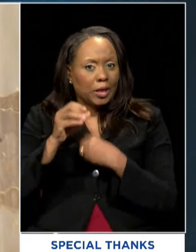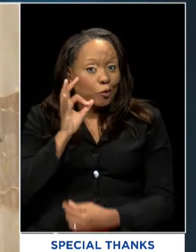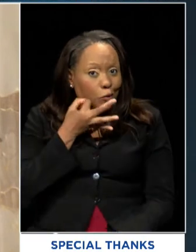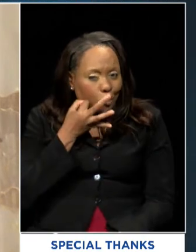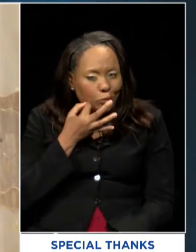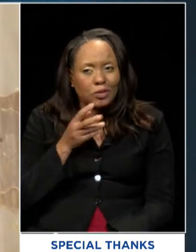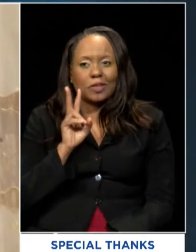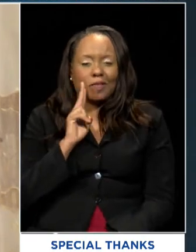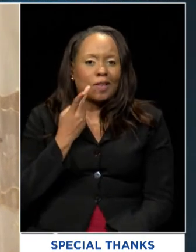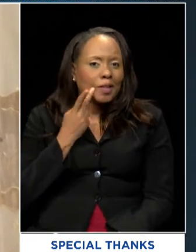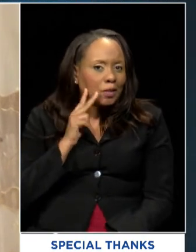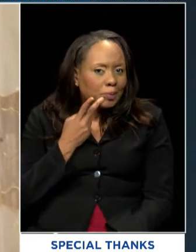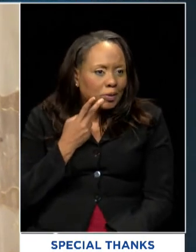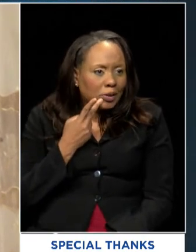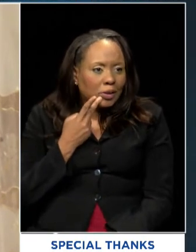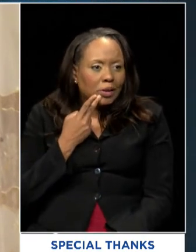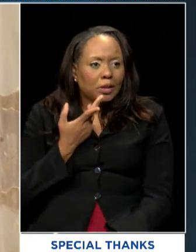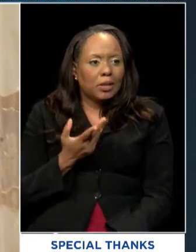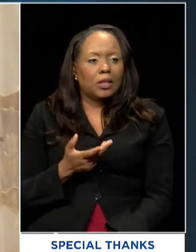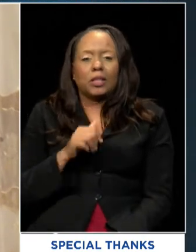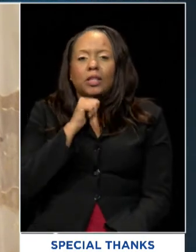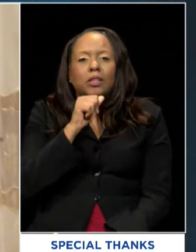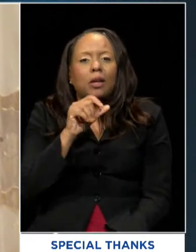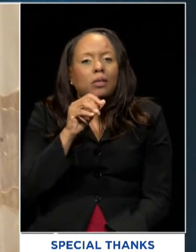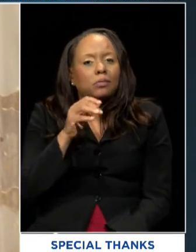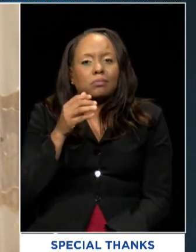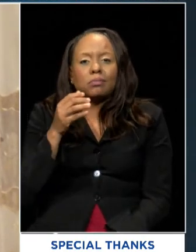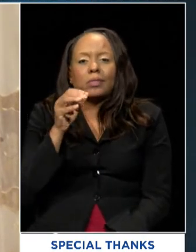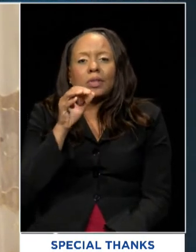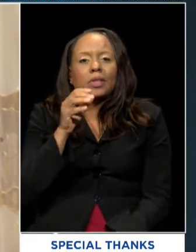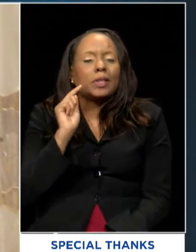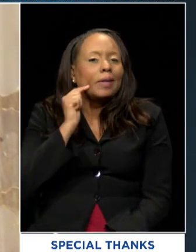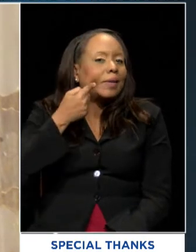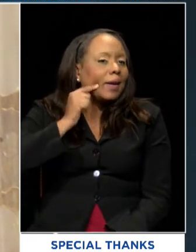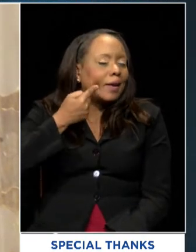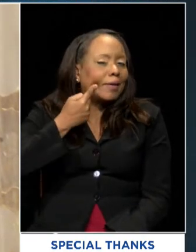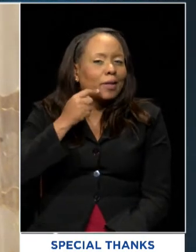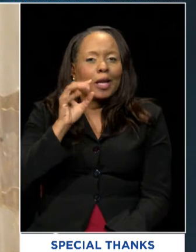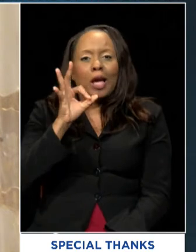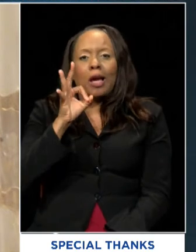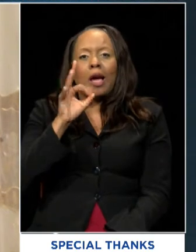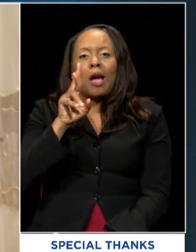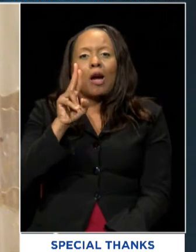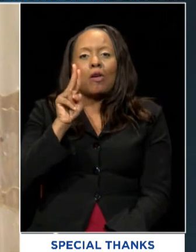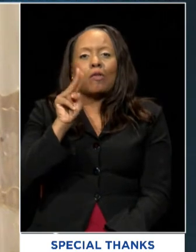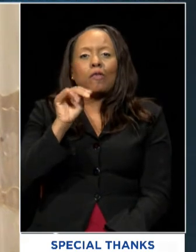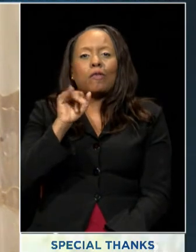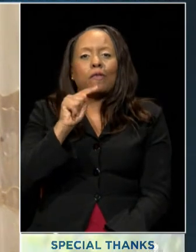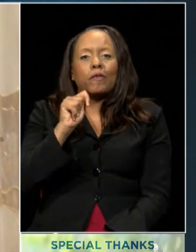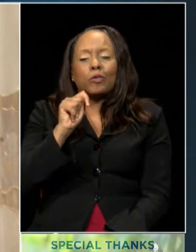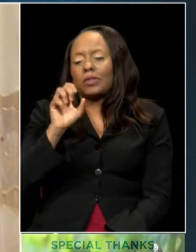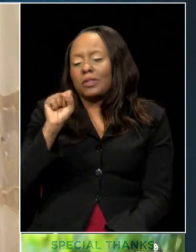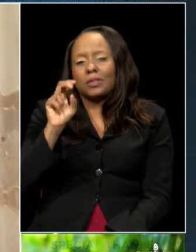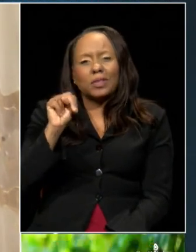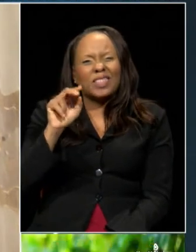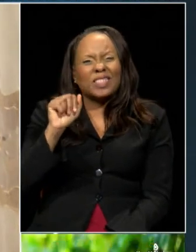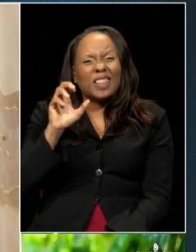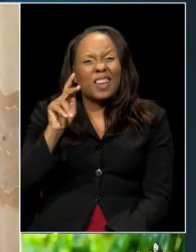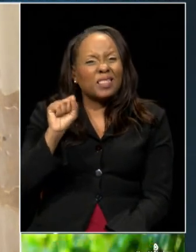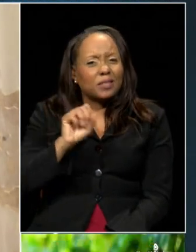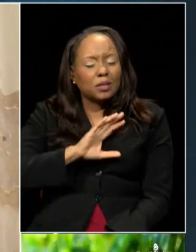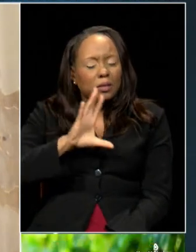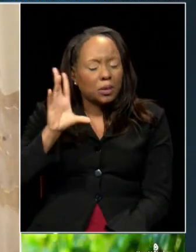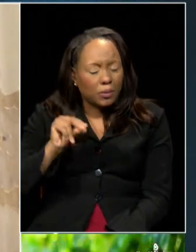a natural snack, not the low fruit snacks and things that the parents often buy for their kiddies as well. I'm not talking about those fruit snacks. I mean